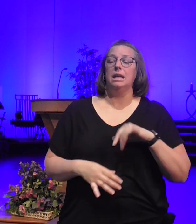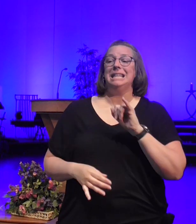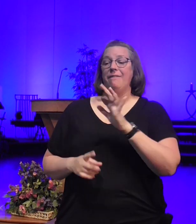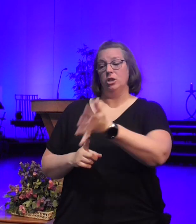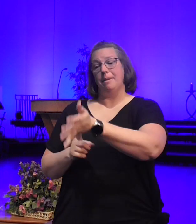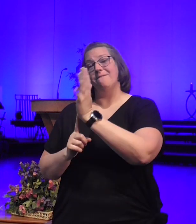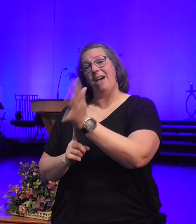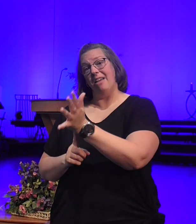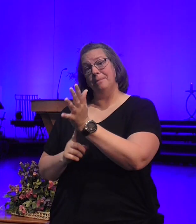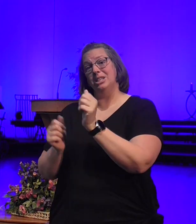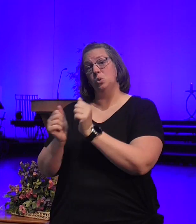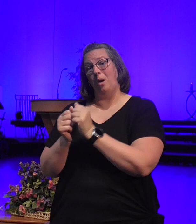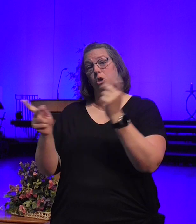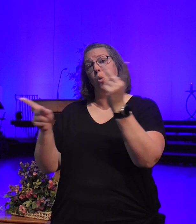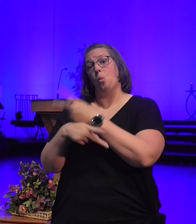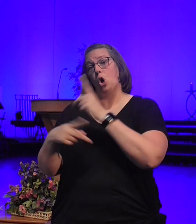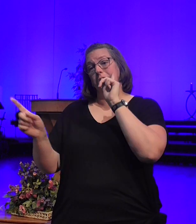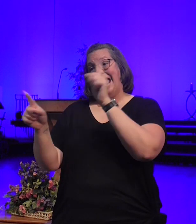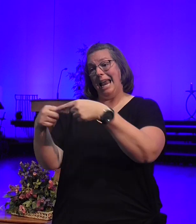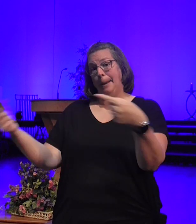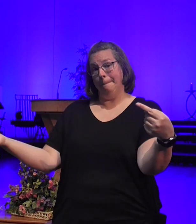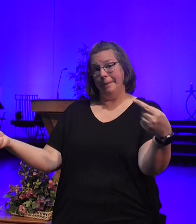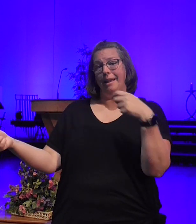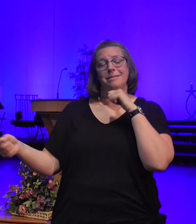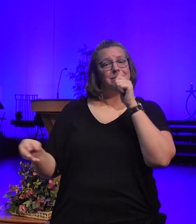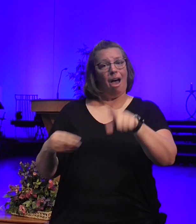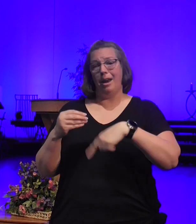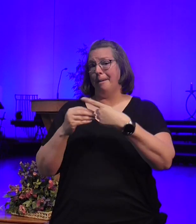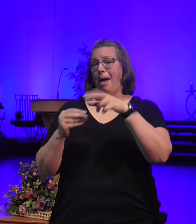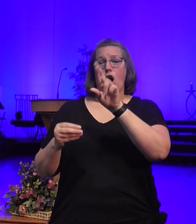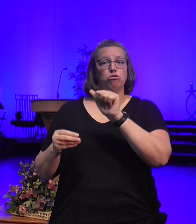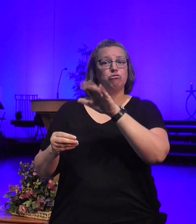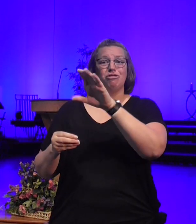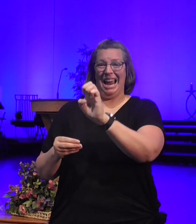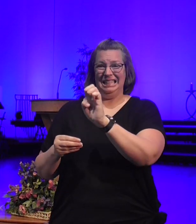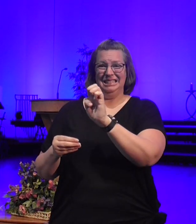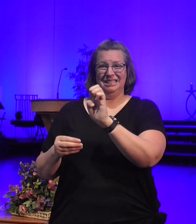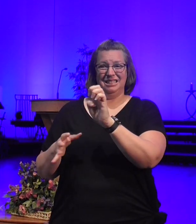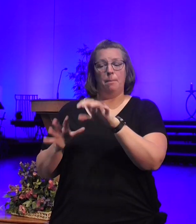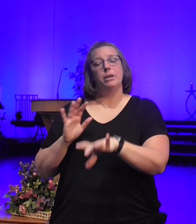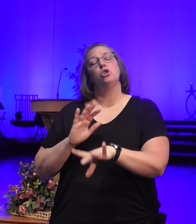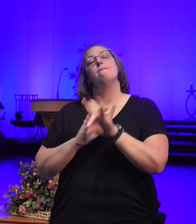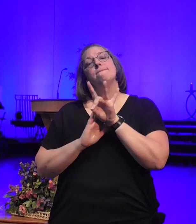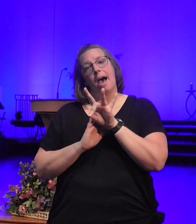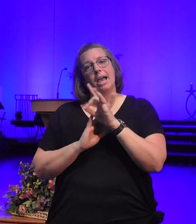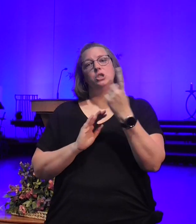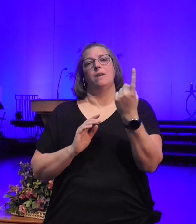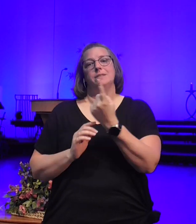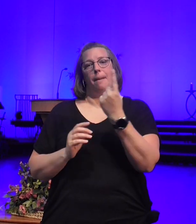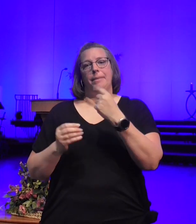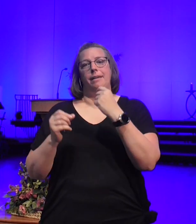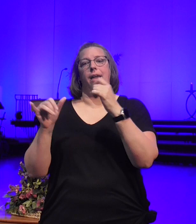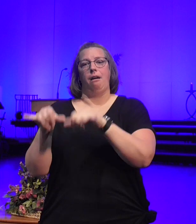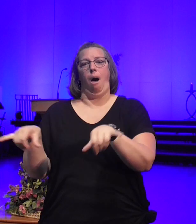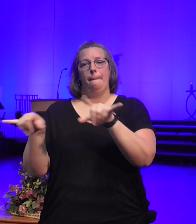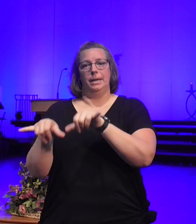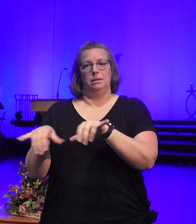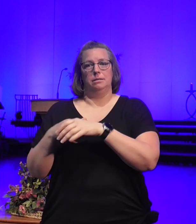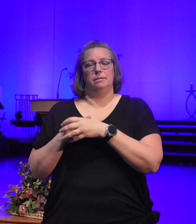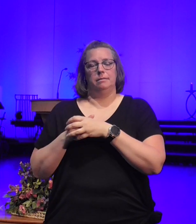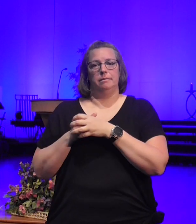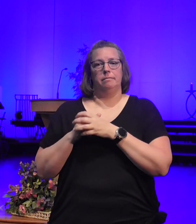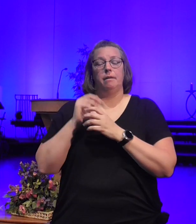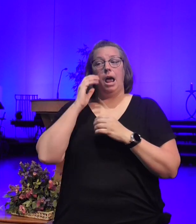enemy, it doesn't have to be about race. It could be about anything. You will find that you both have something in common. As you build upon